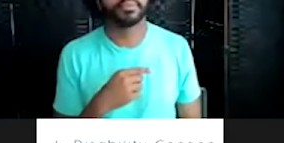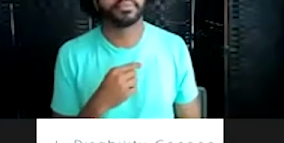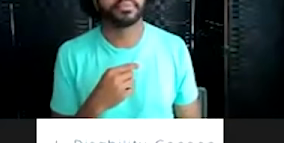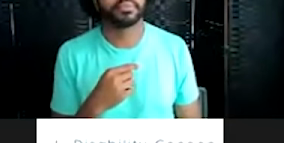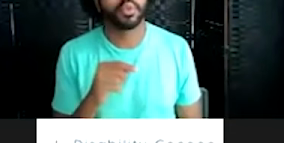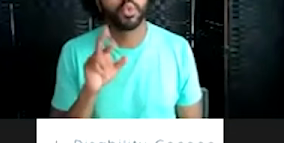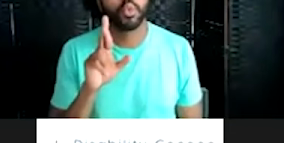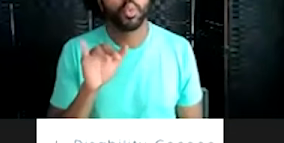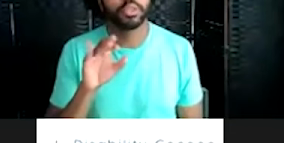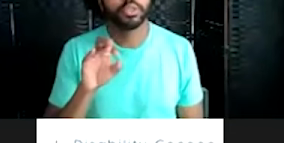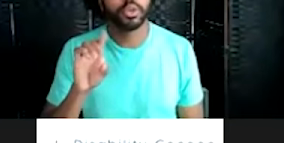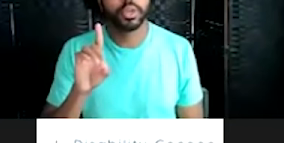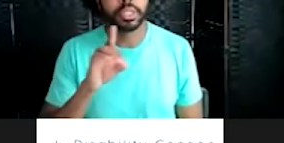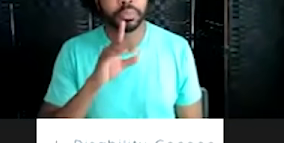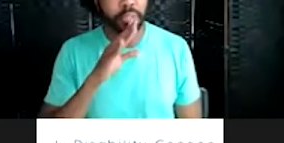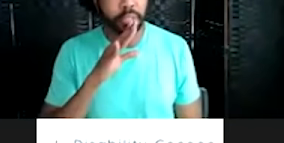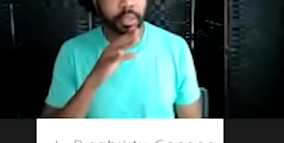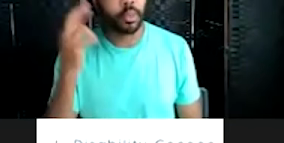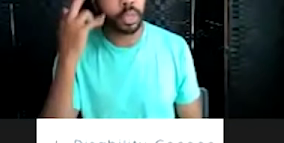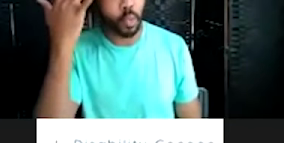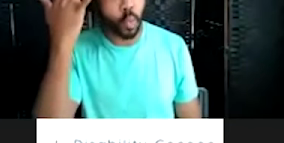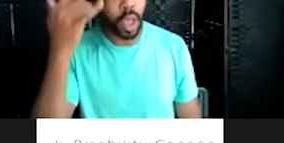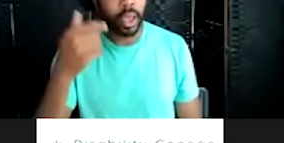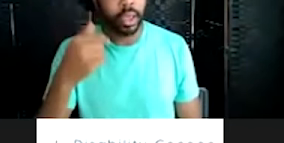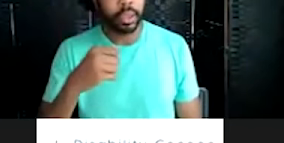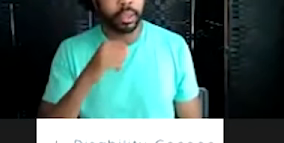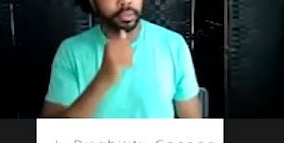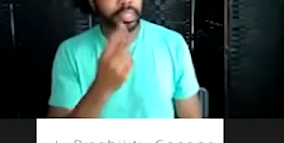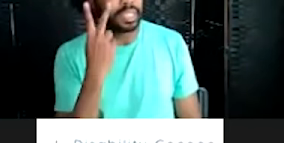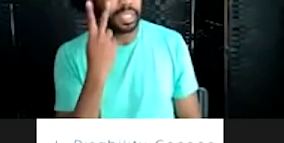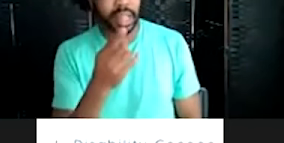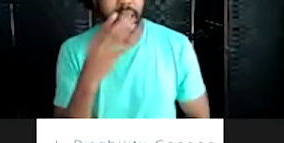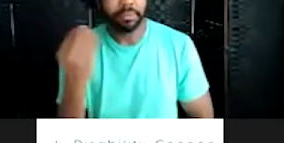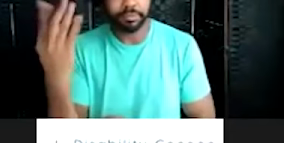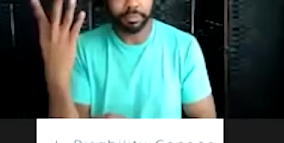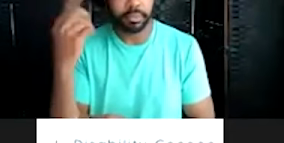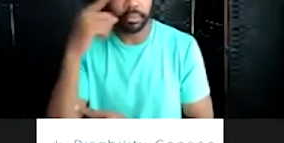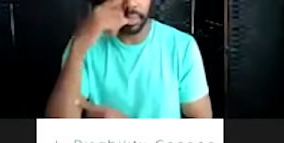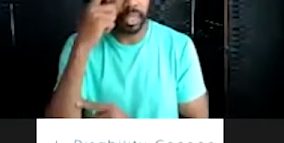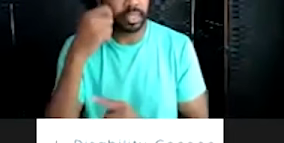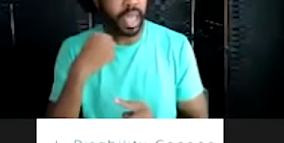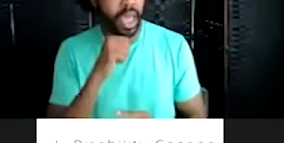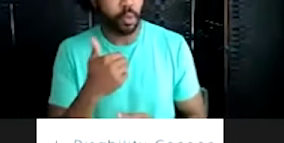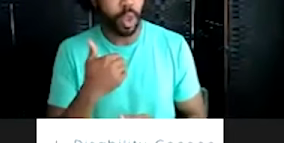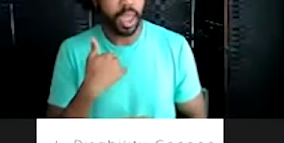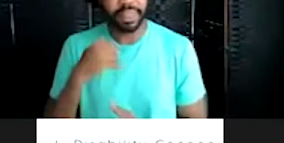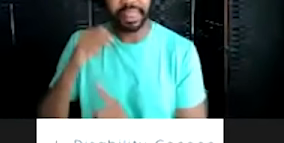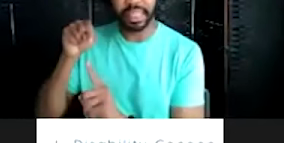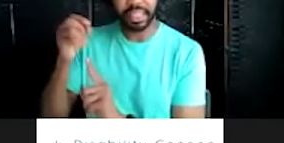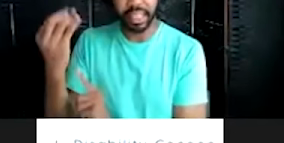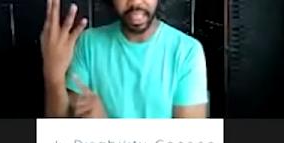lamp actually didn't turn on is because I don't have that lamp plugged into